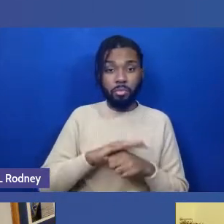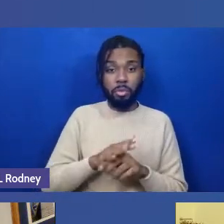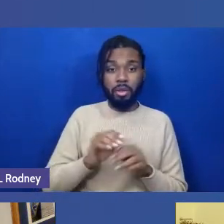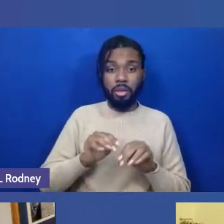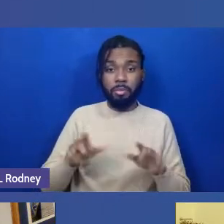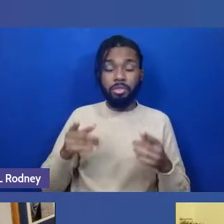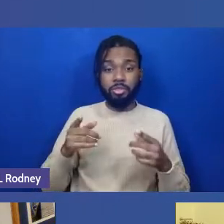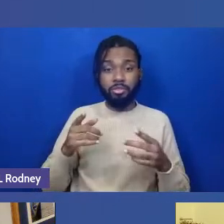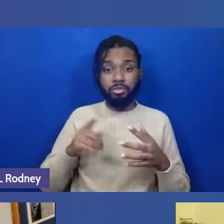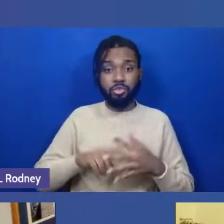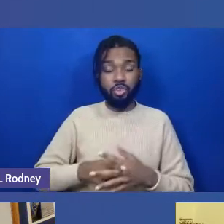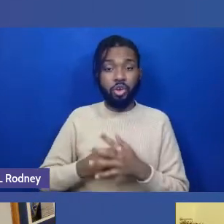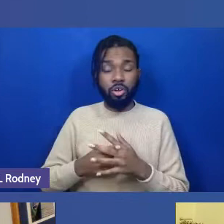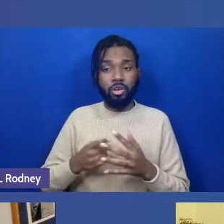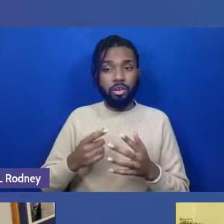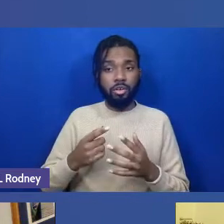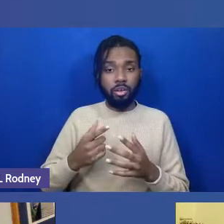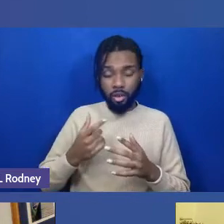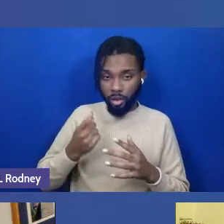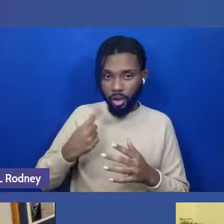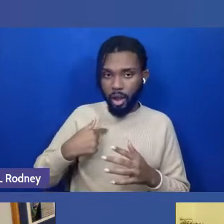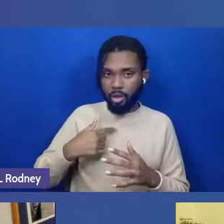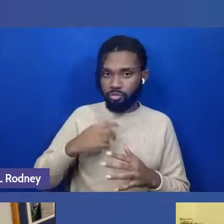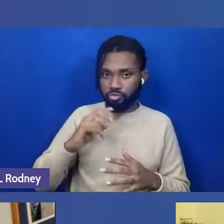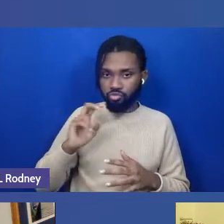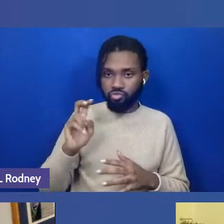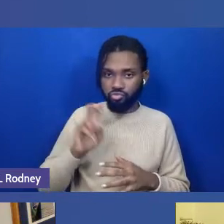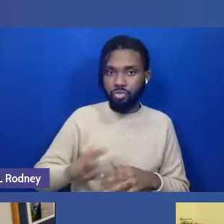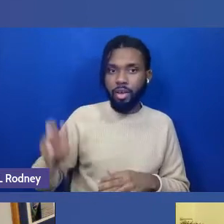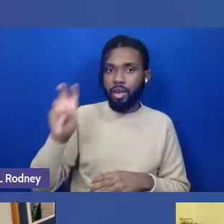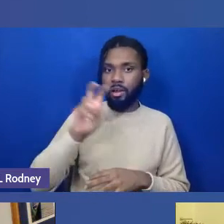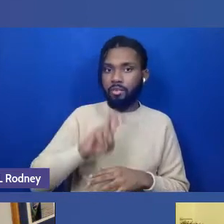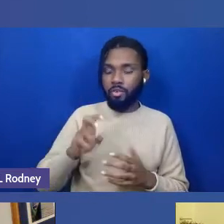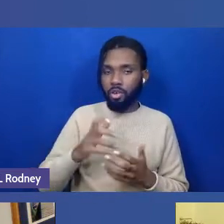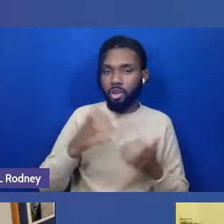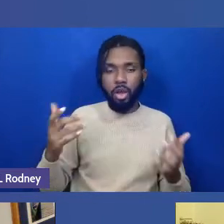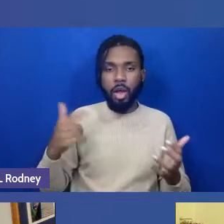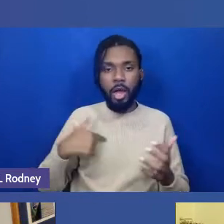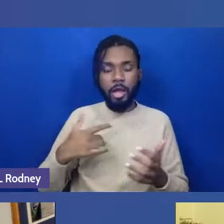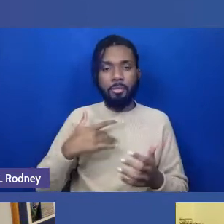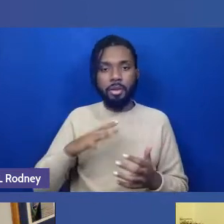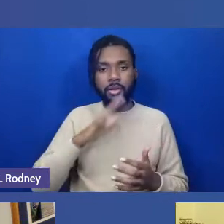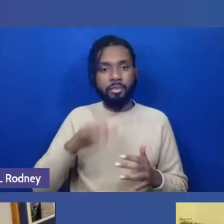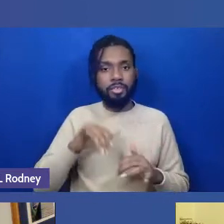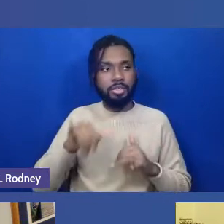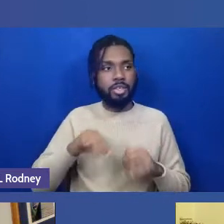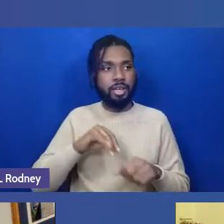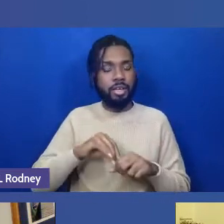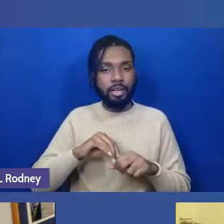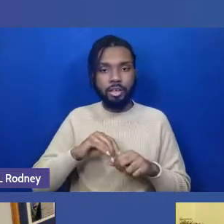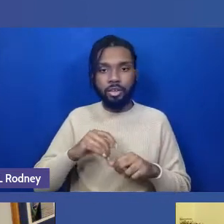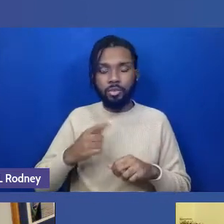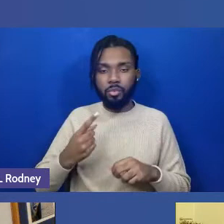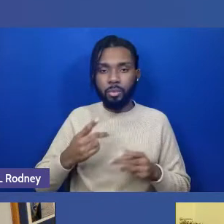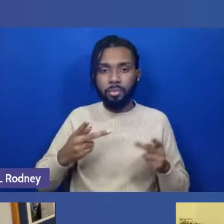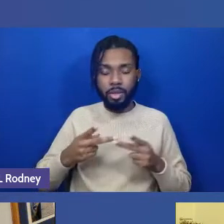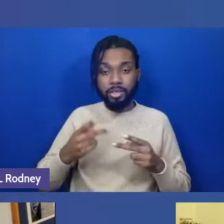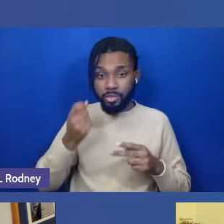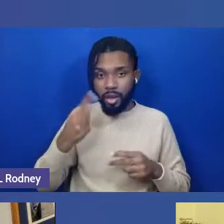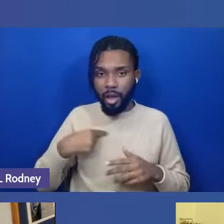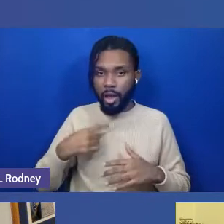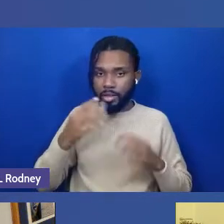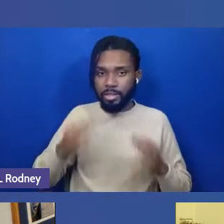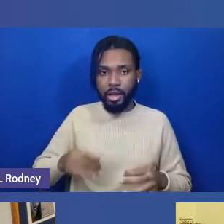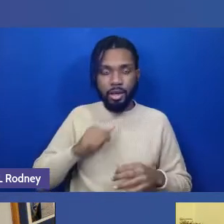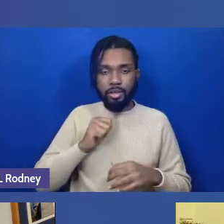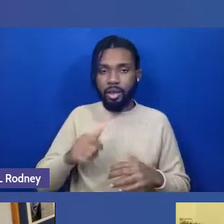the air constantly, like I was never in one place for more than a few minutes. I chose not to live in a city. And so that meant that like, I was like pretty much